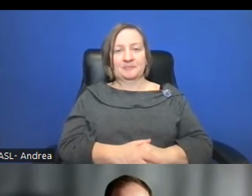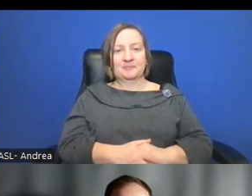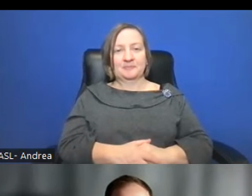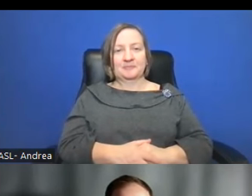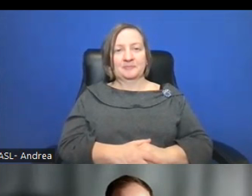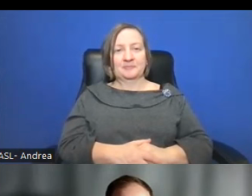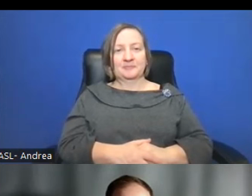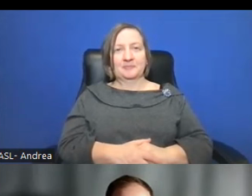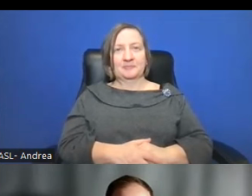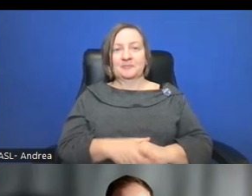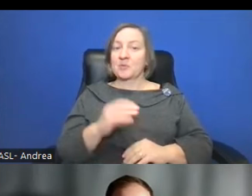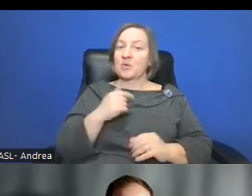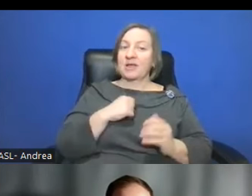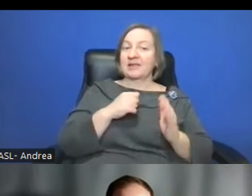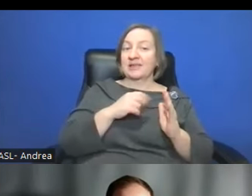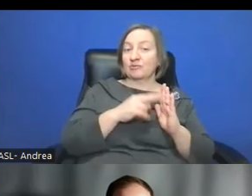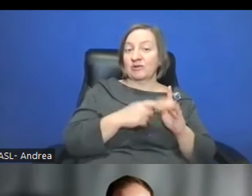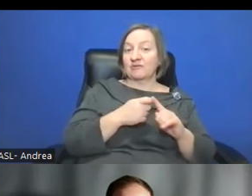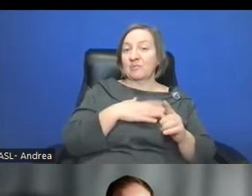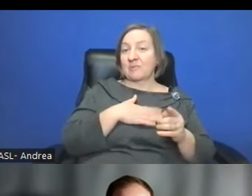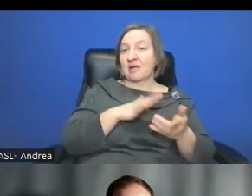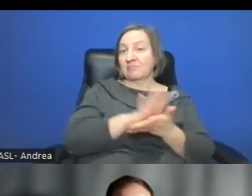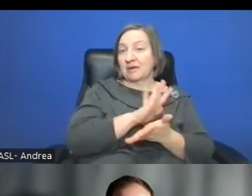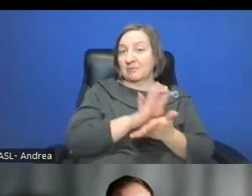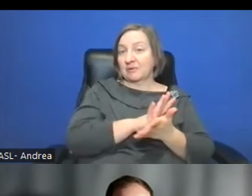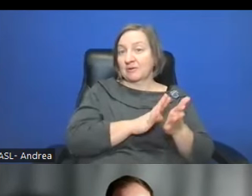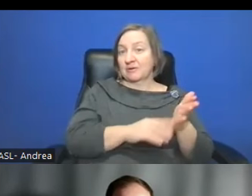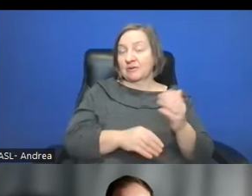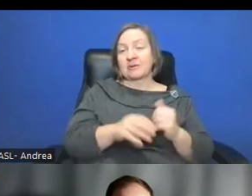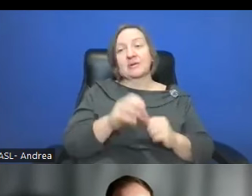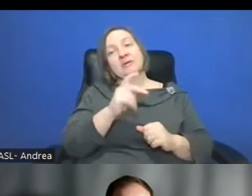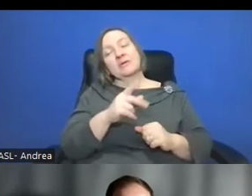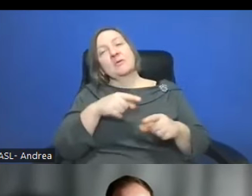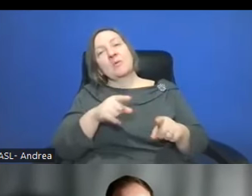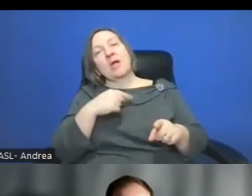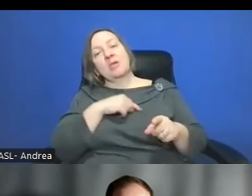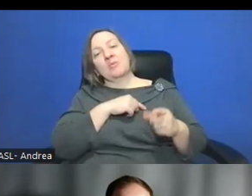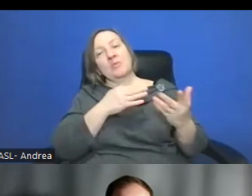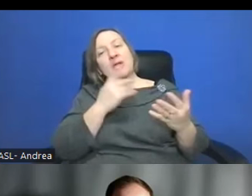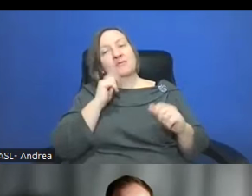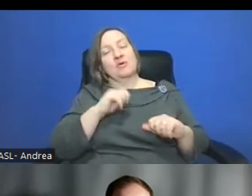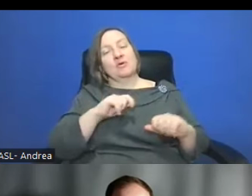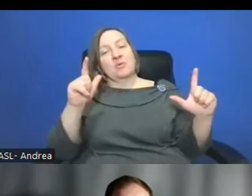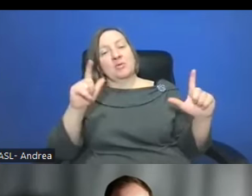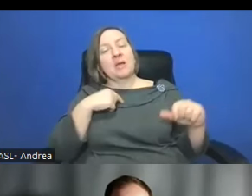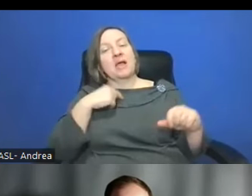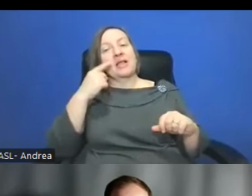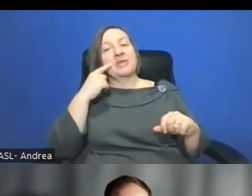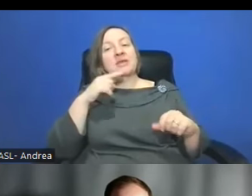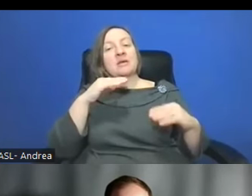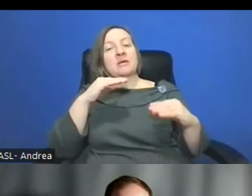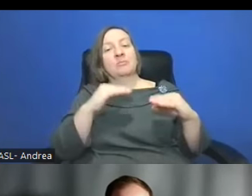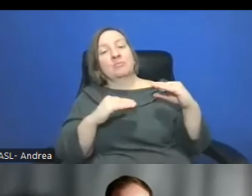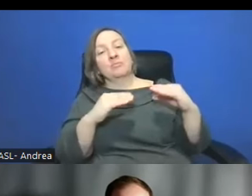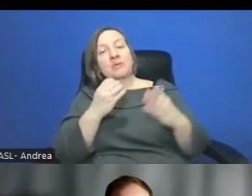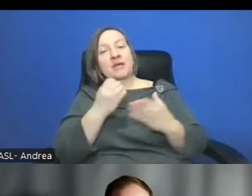Well, I can read from my hard copy. Okay, well, while we're waiting to see who's pulled up, though, I think preponderance of the evidence was